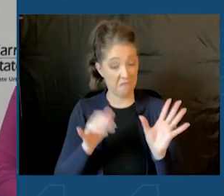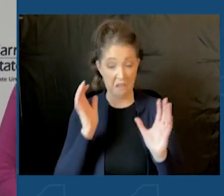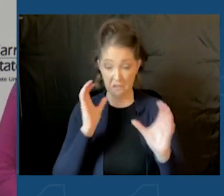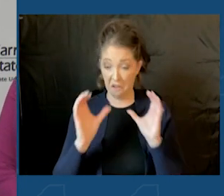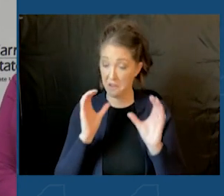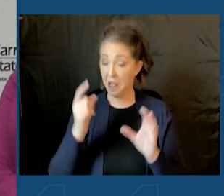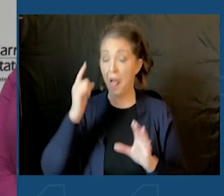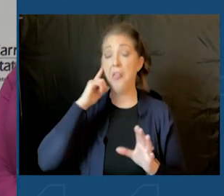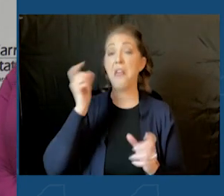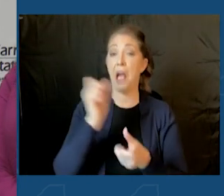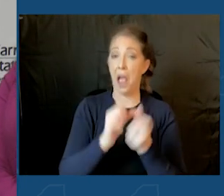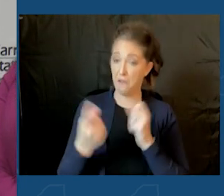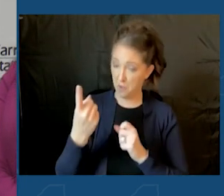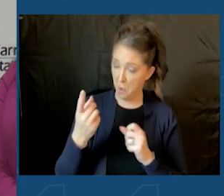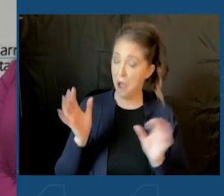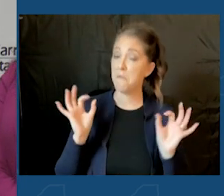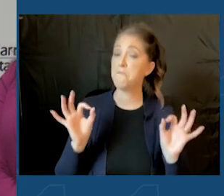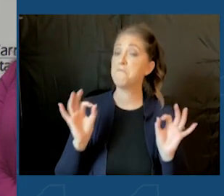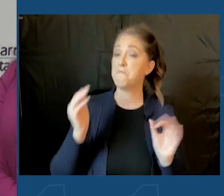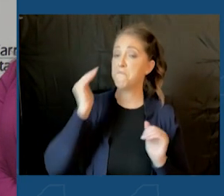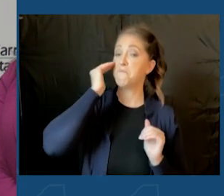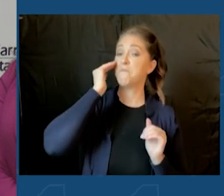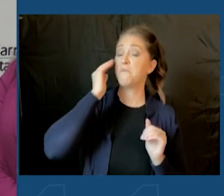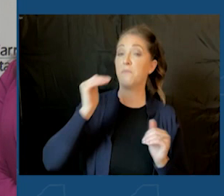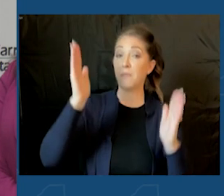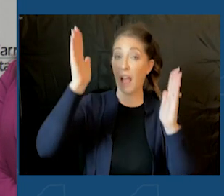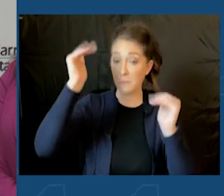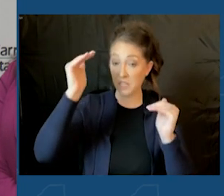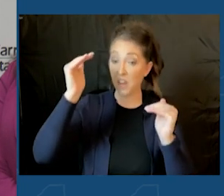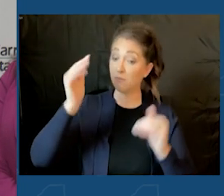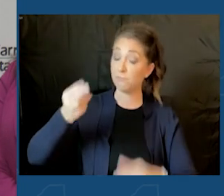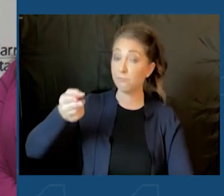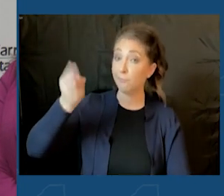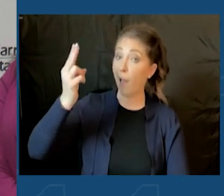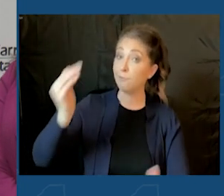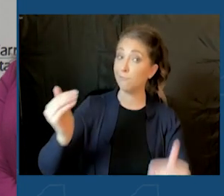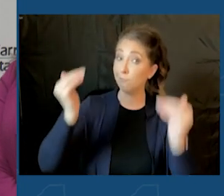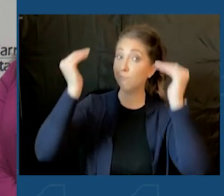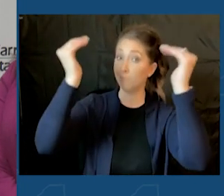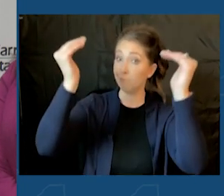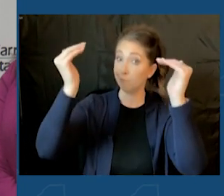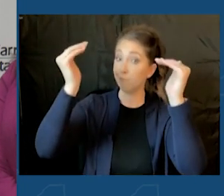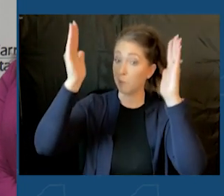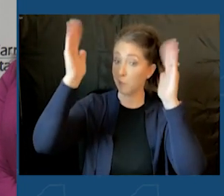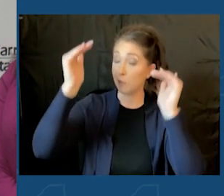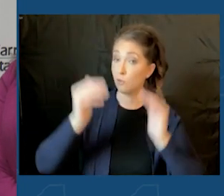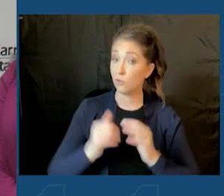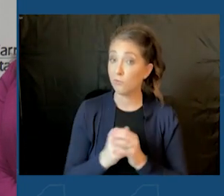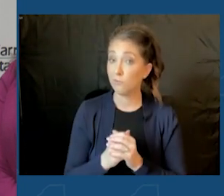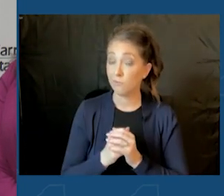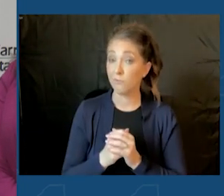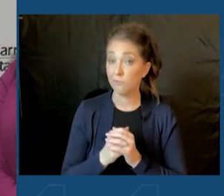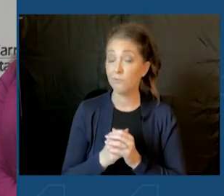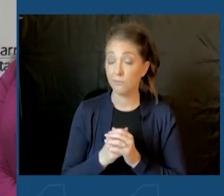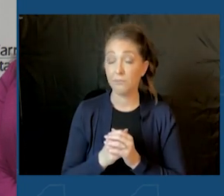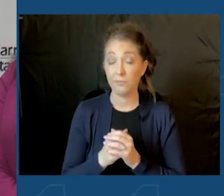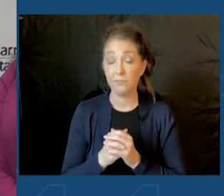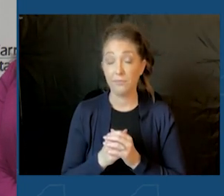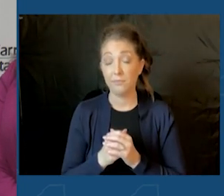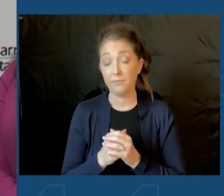everybody took this away, that the expectations are high for that response.